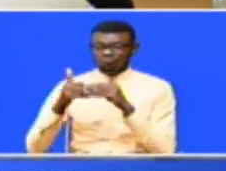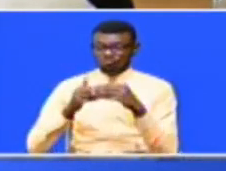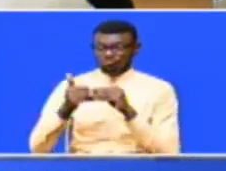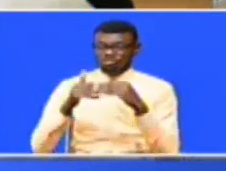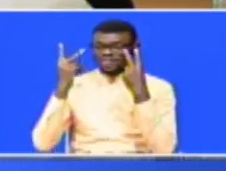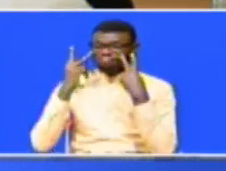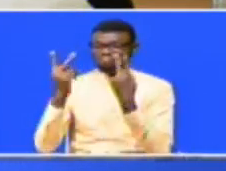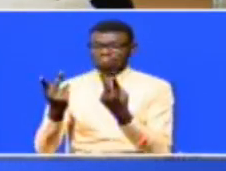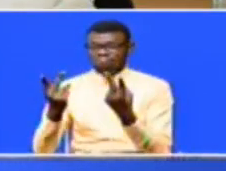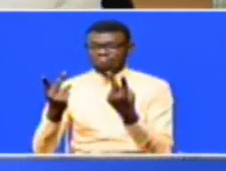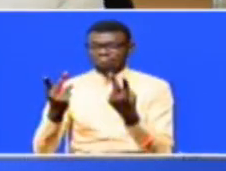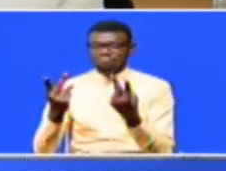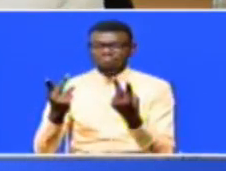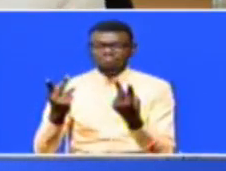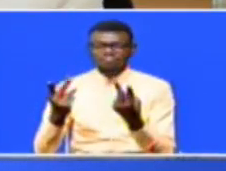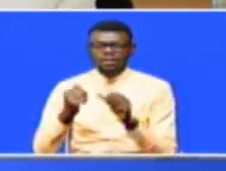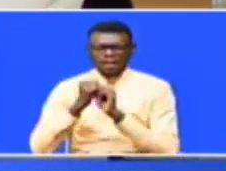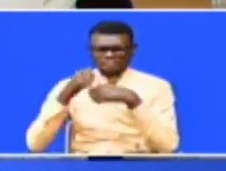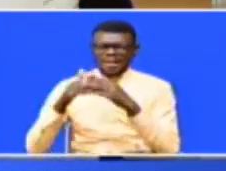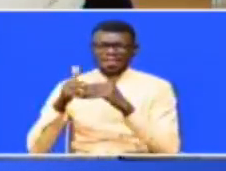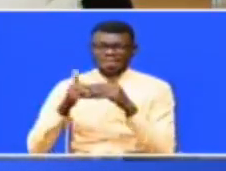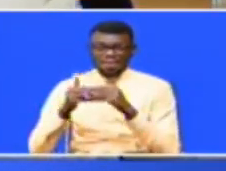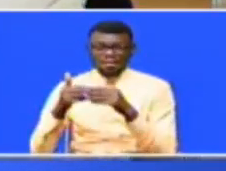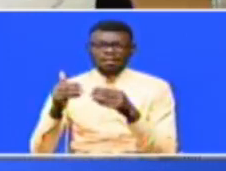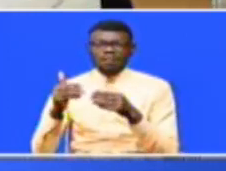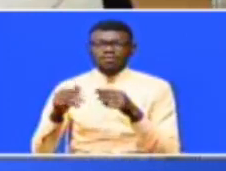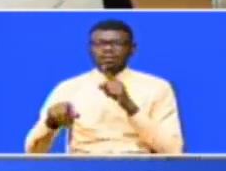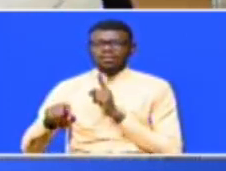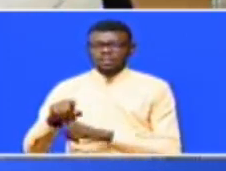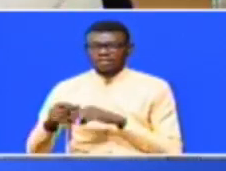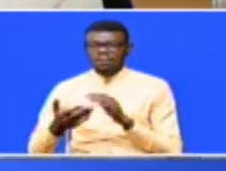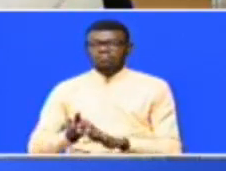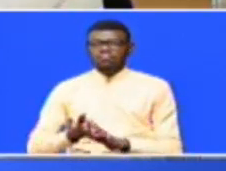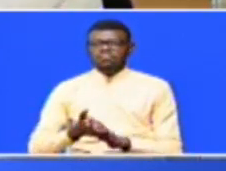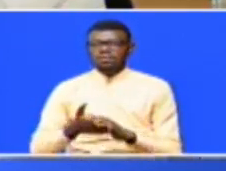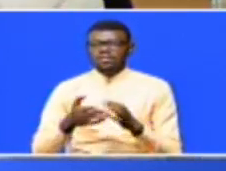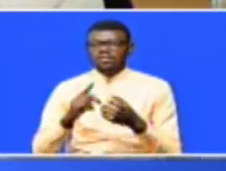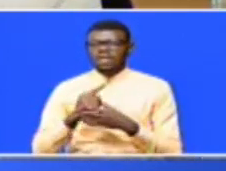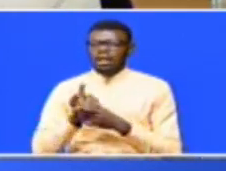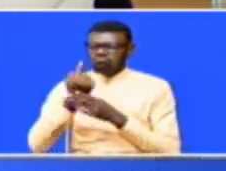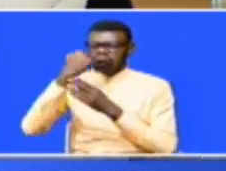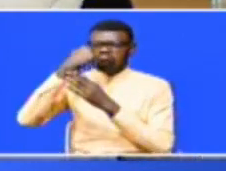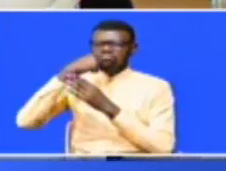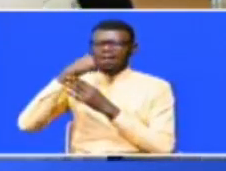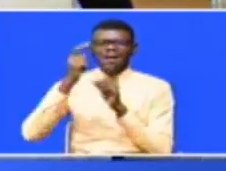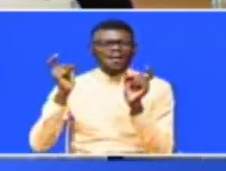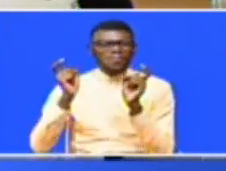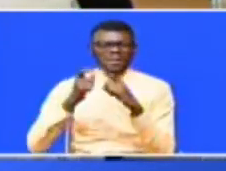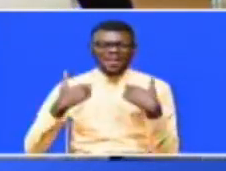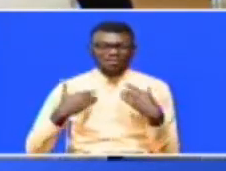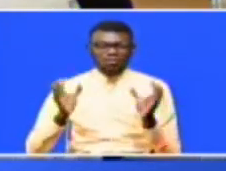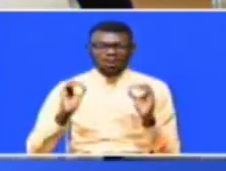see. So it has been engineered to be flexible, meaning that once it gets to your nasopharyngeal path, it's not going to cause you pain, as it will